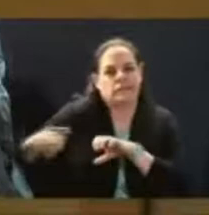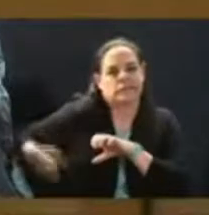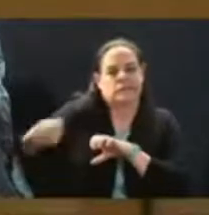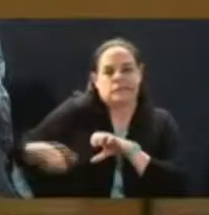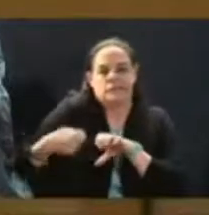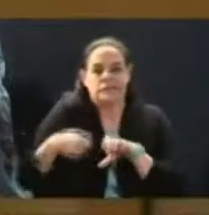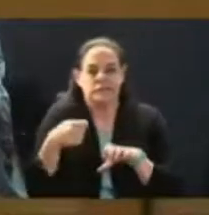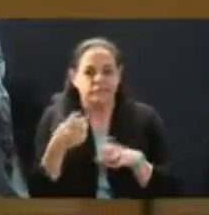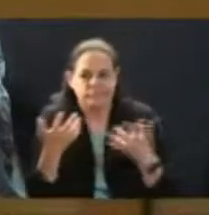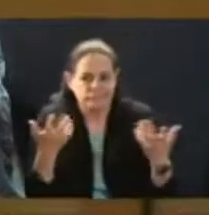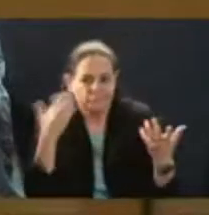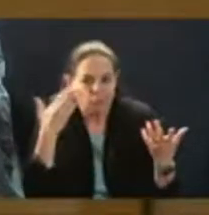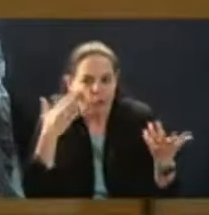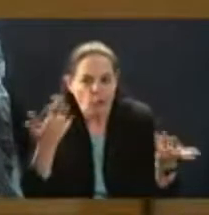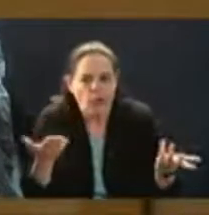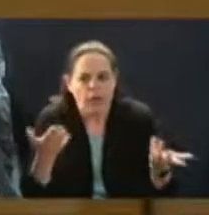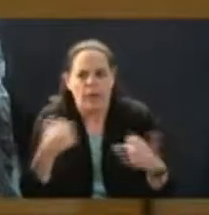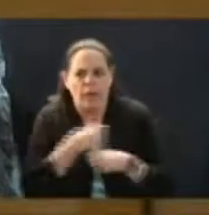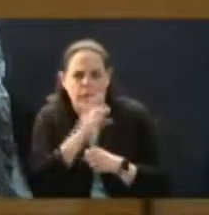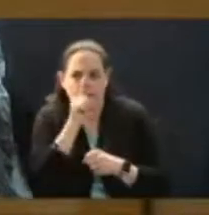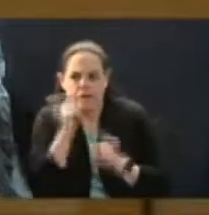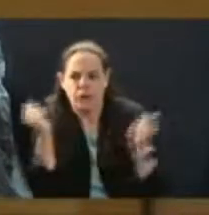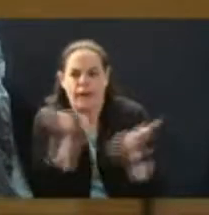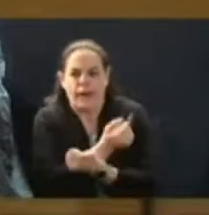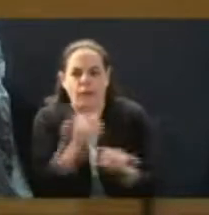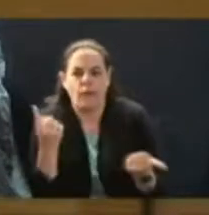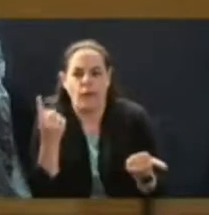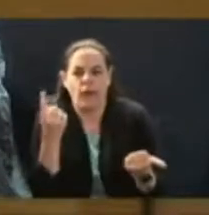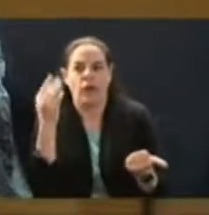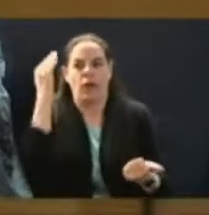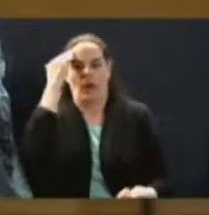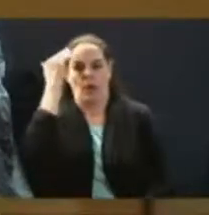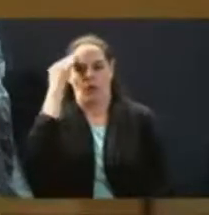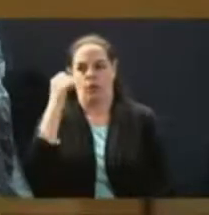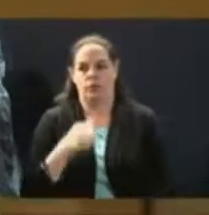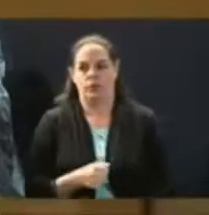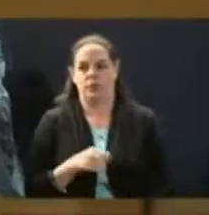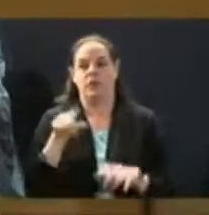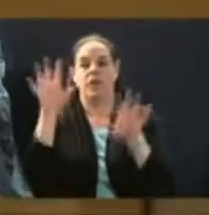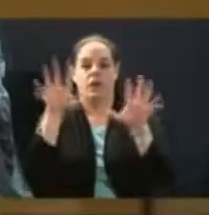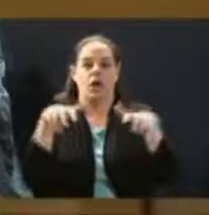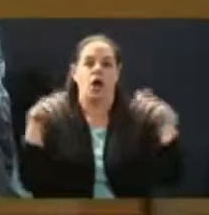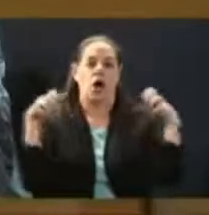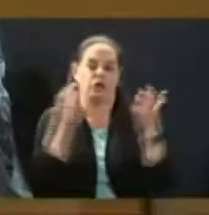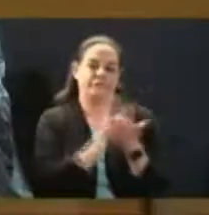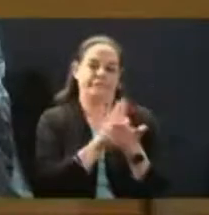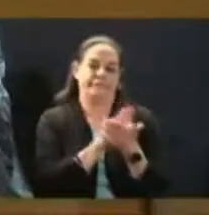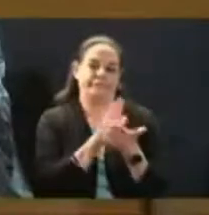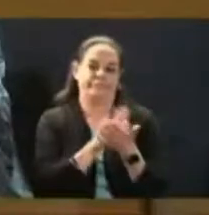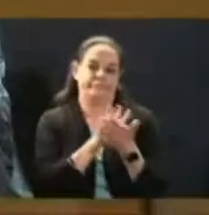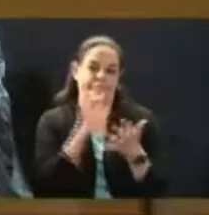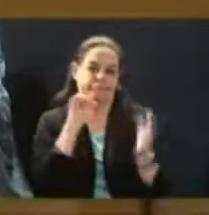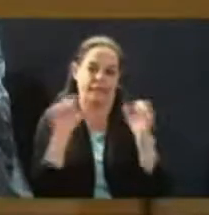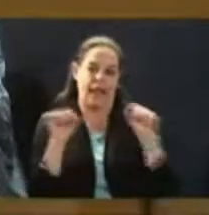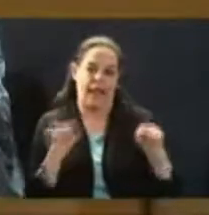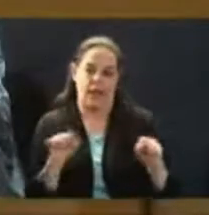better term, and make sure everybody was aware of it. So I don't think